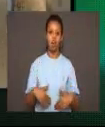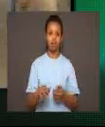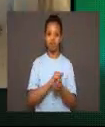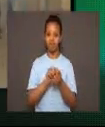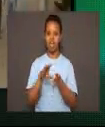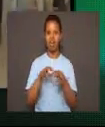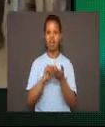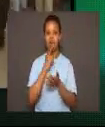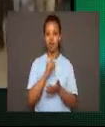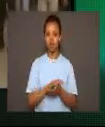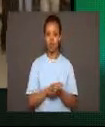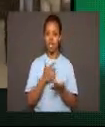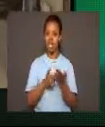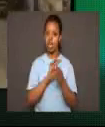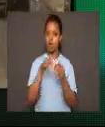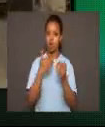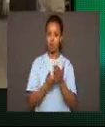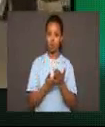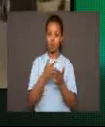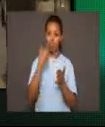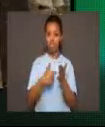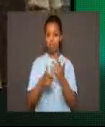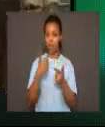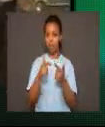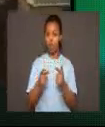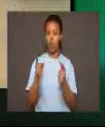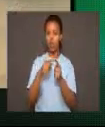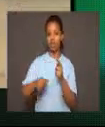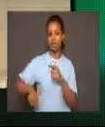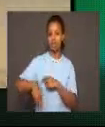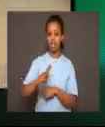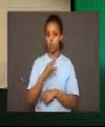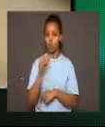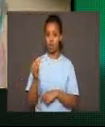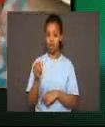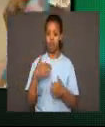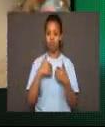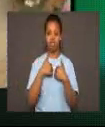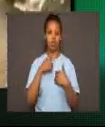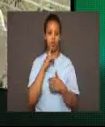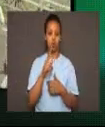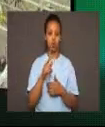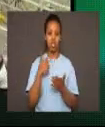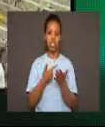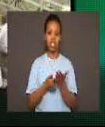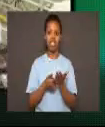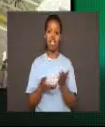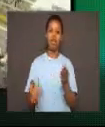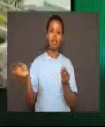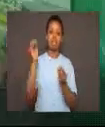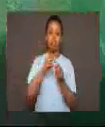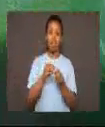All of this comes at a price for plants, animals, and ultimately,